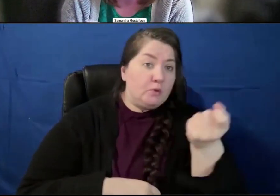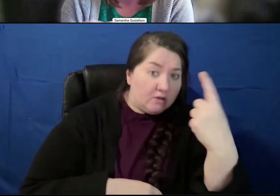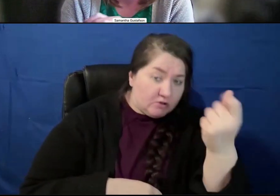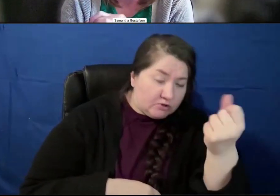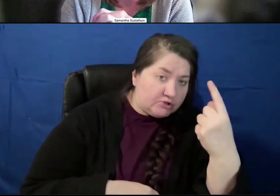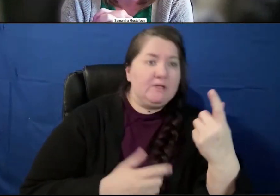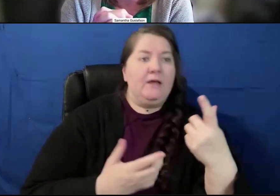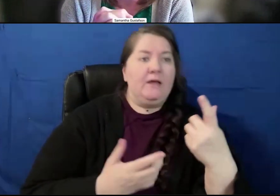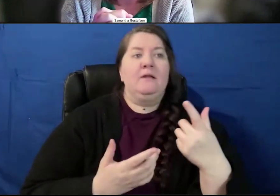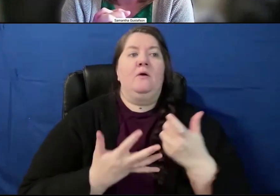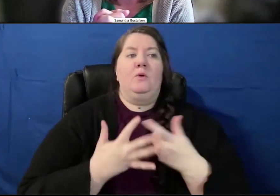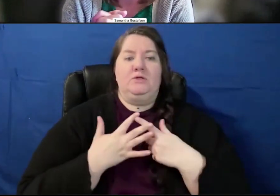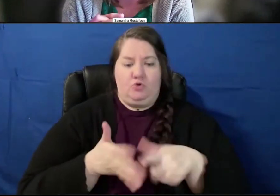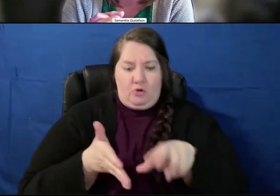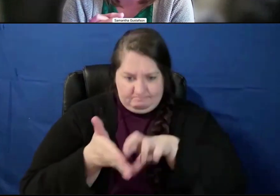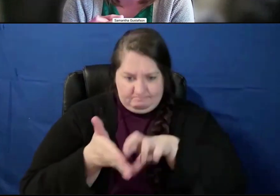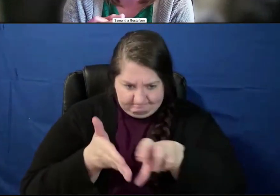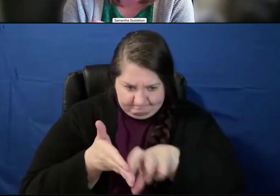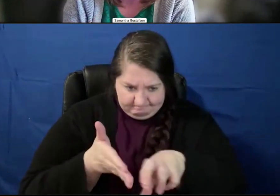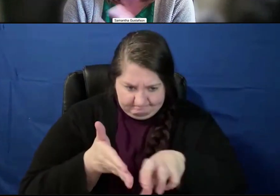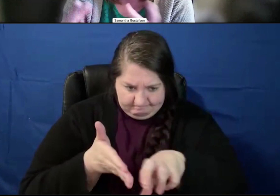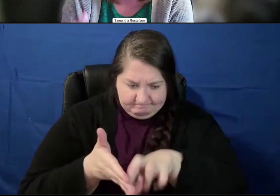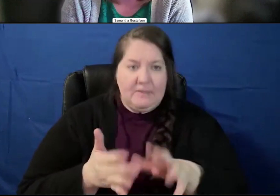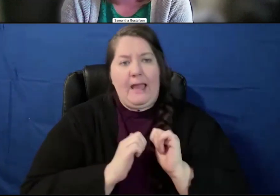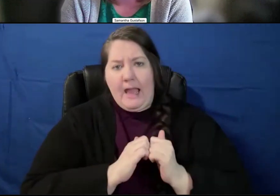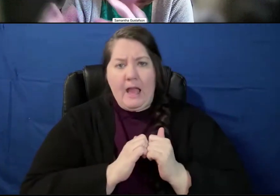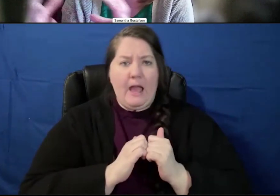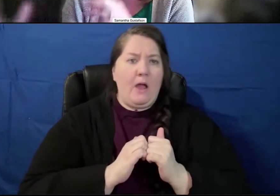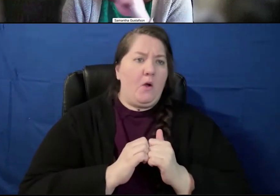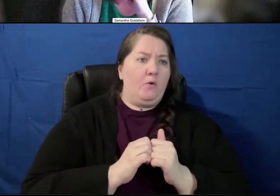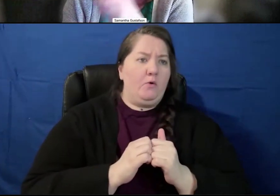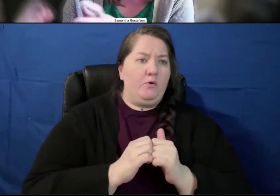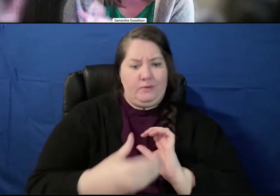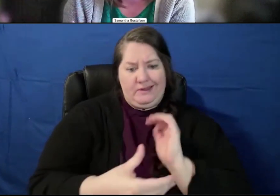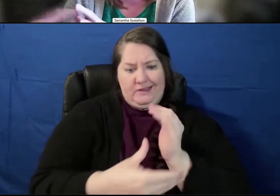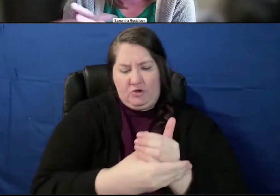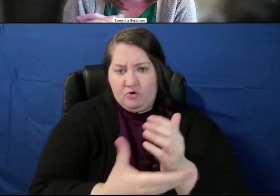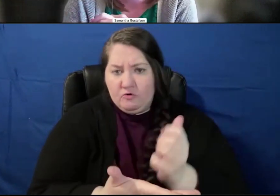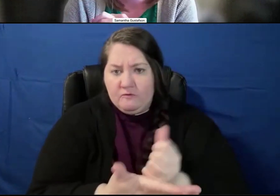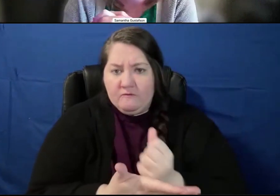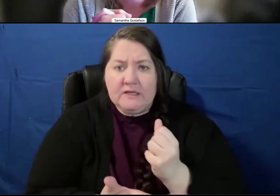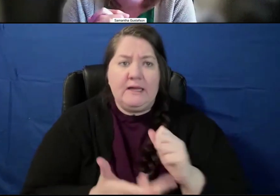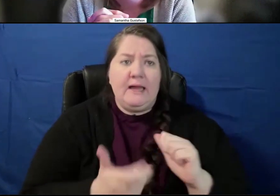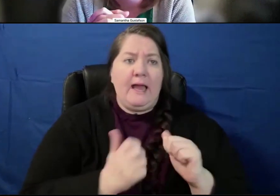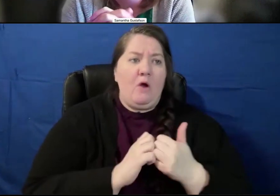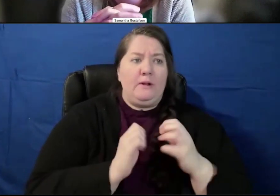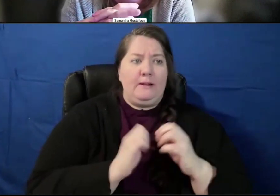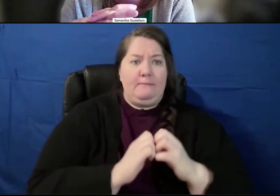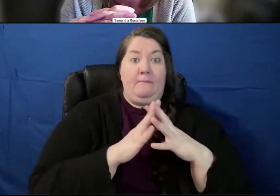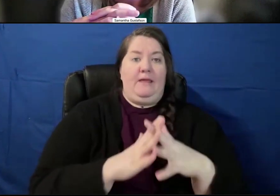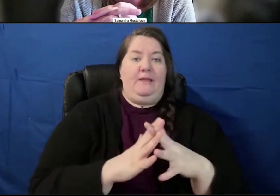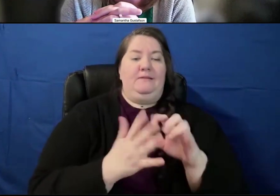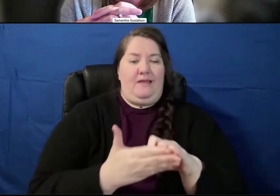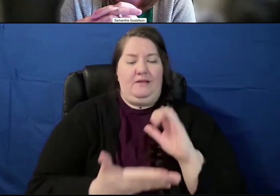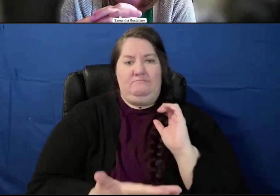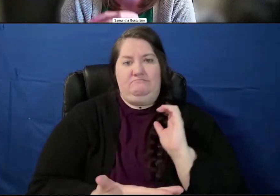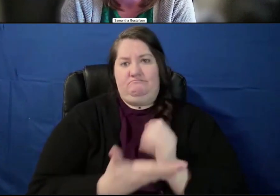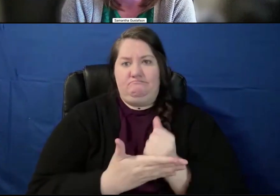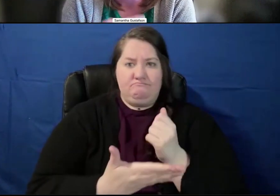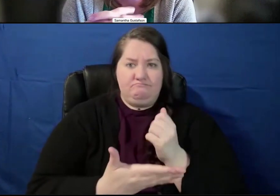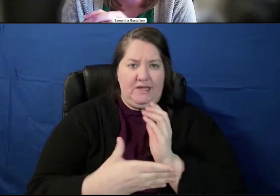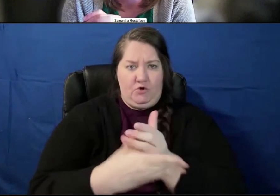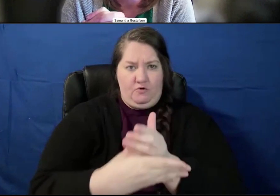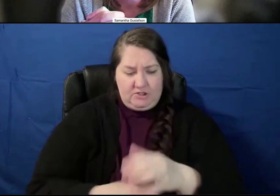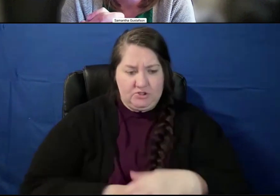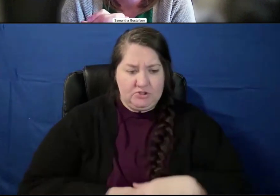and then we can start researching how to intervene, and then, excuse me, how to implement that intervention. And so,